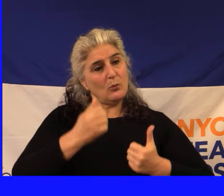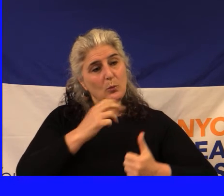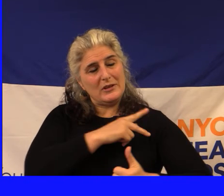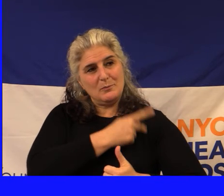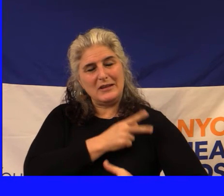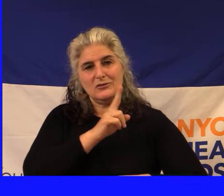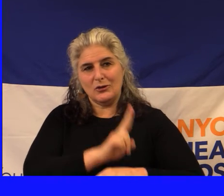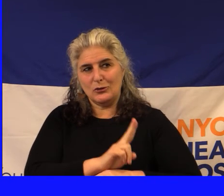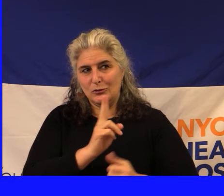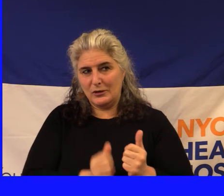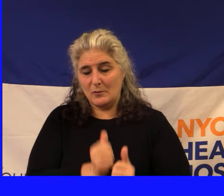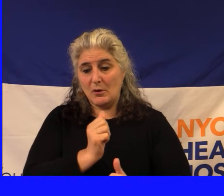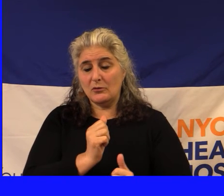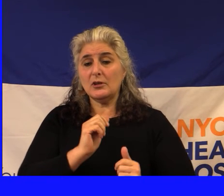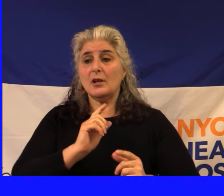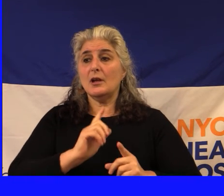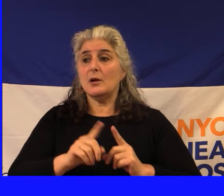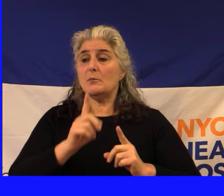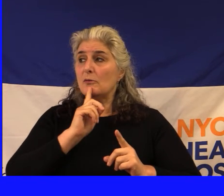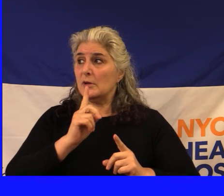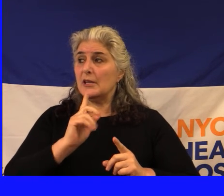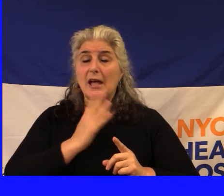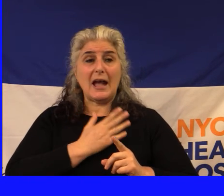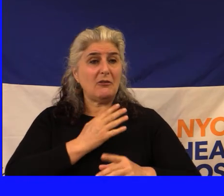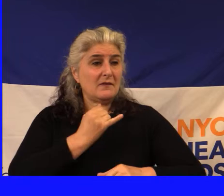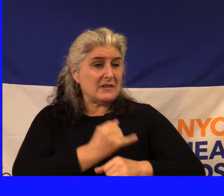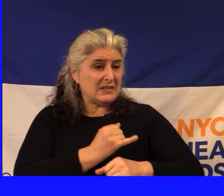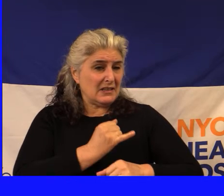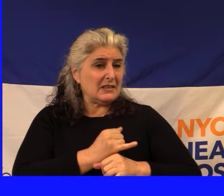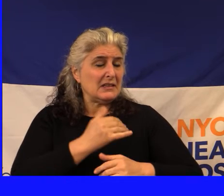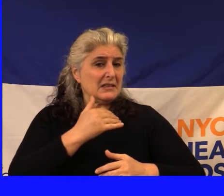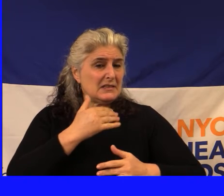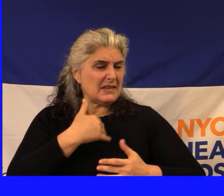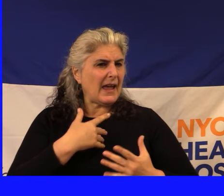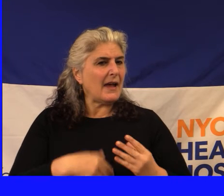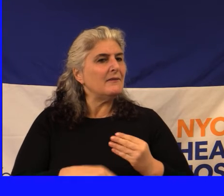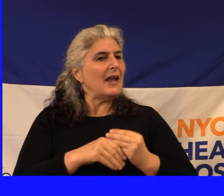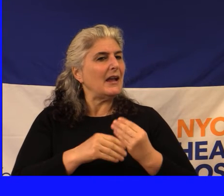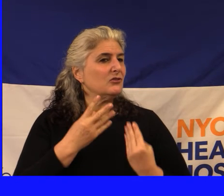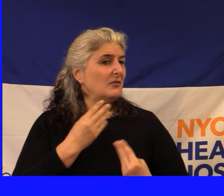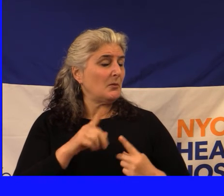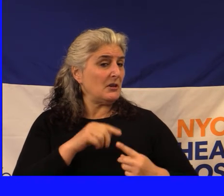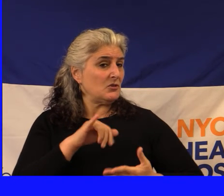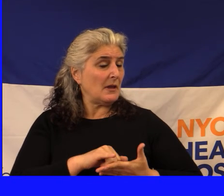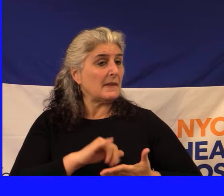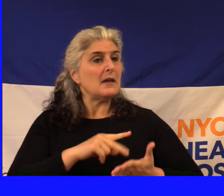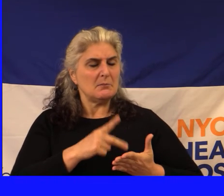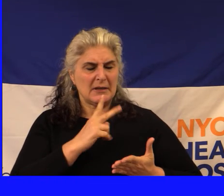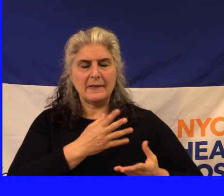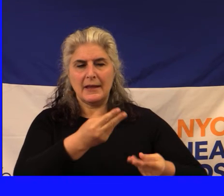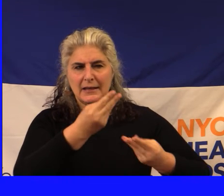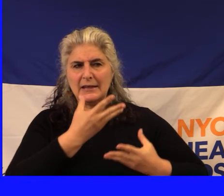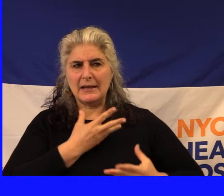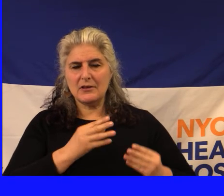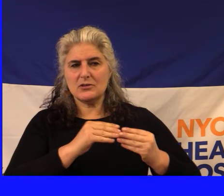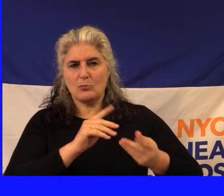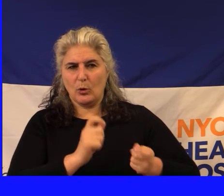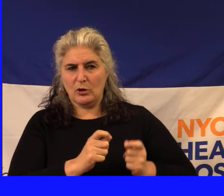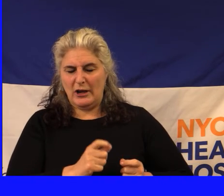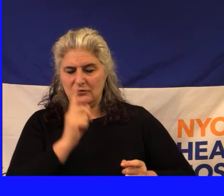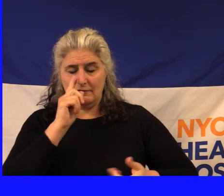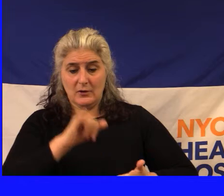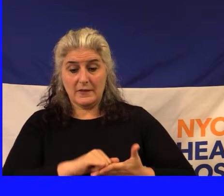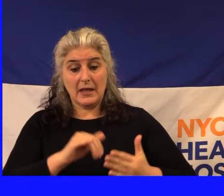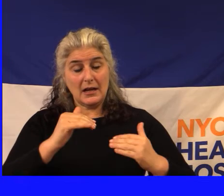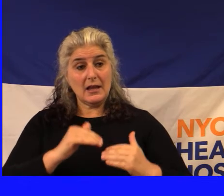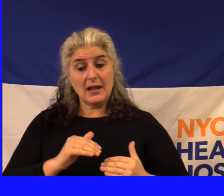facilities don't have extra information on that, that they could kind of give us a correction. The second data source